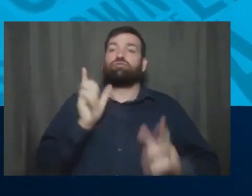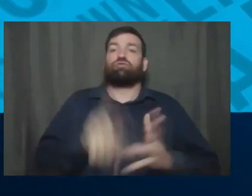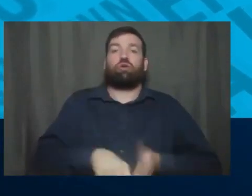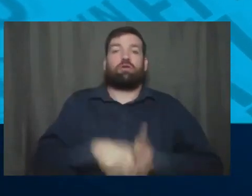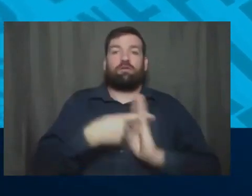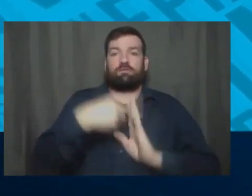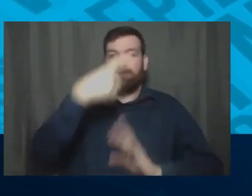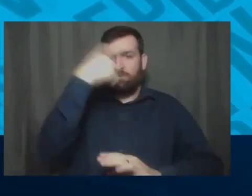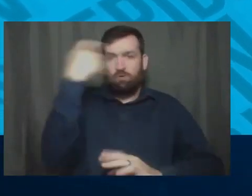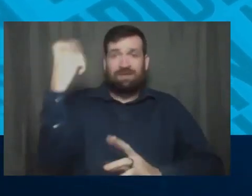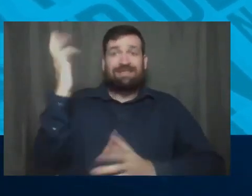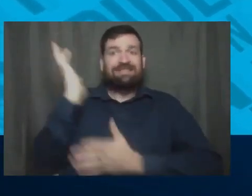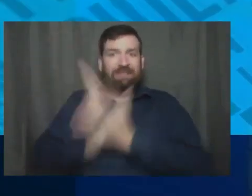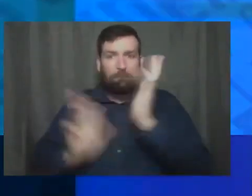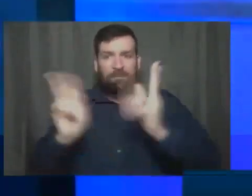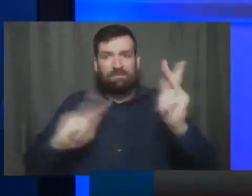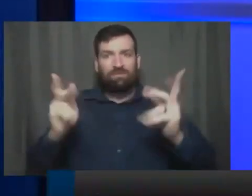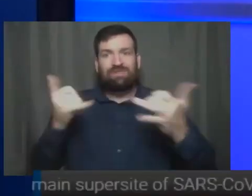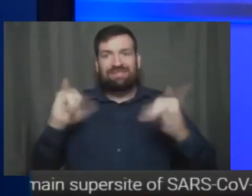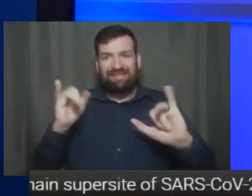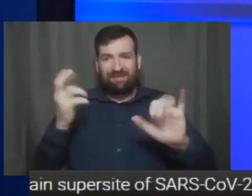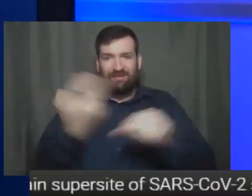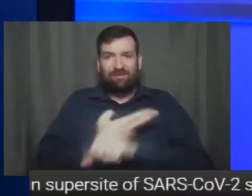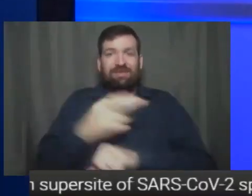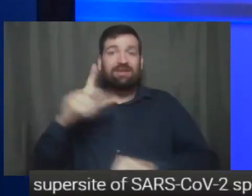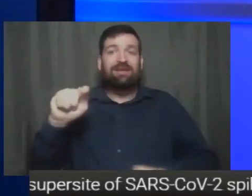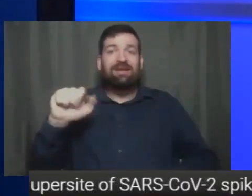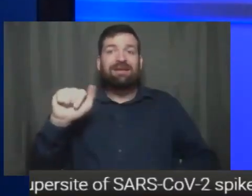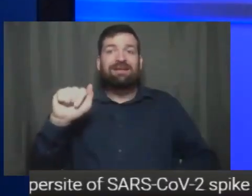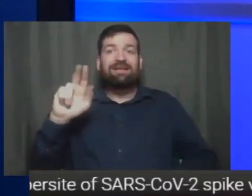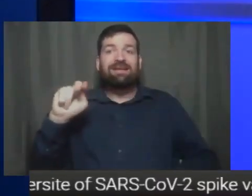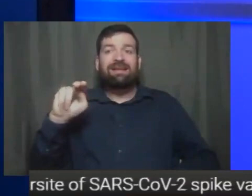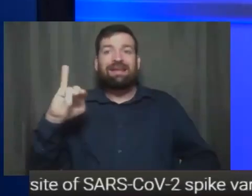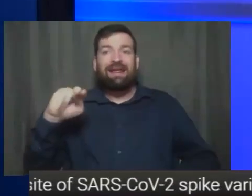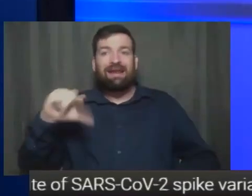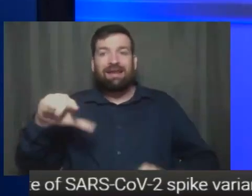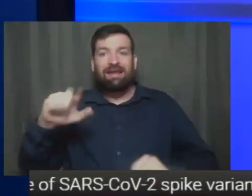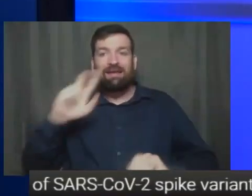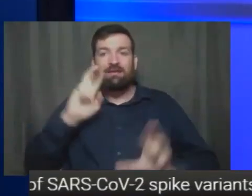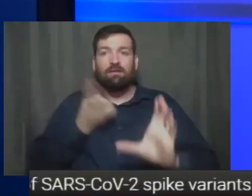still using tanning beds. You might have heard of a product called